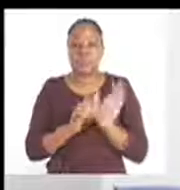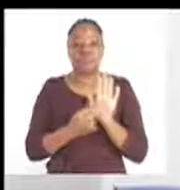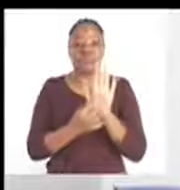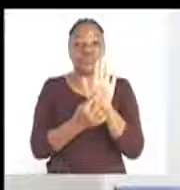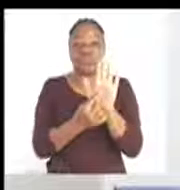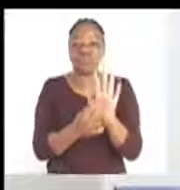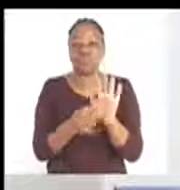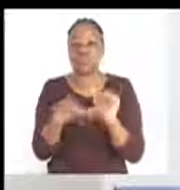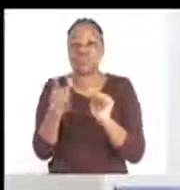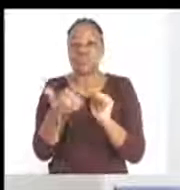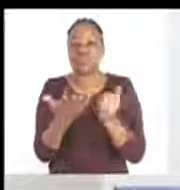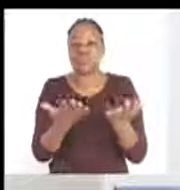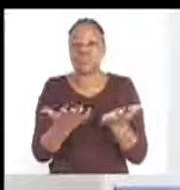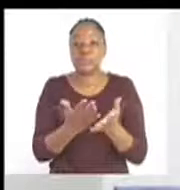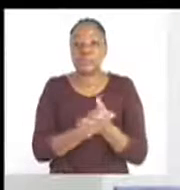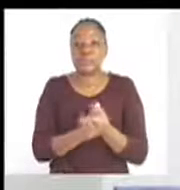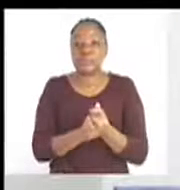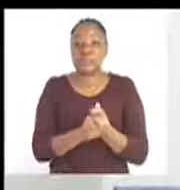around.